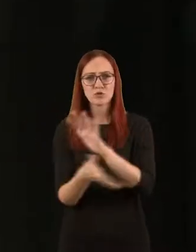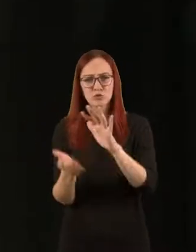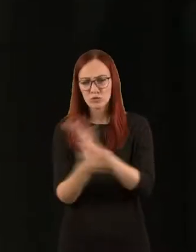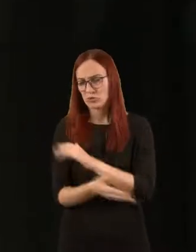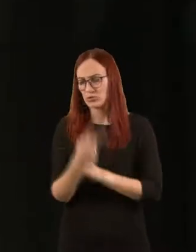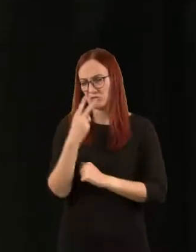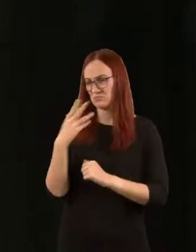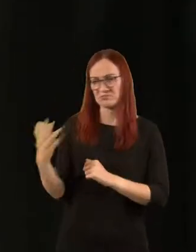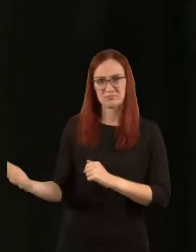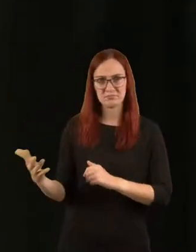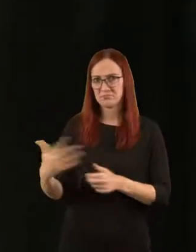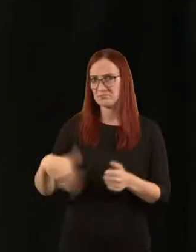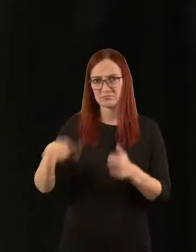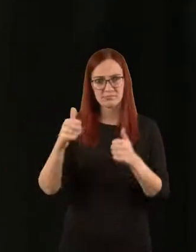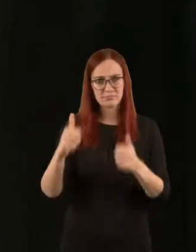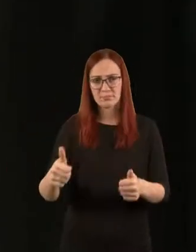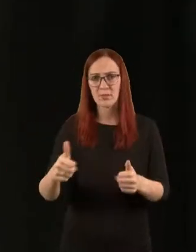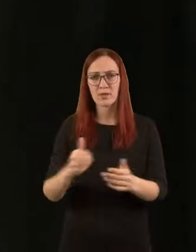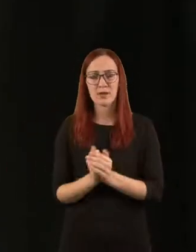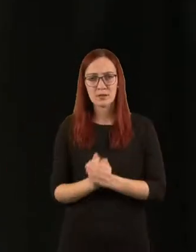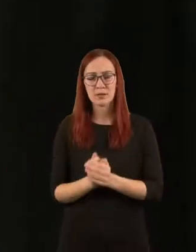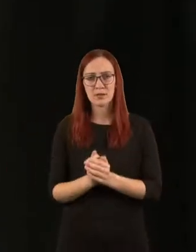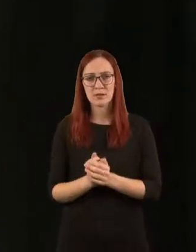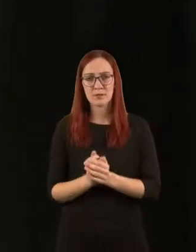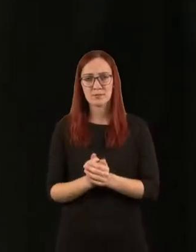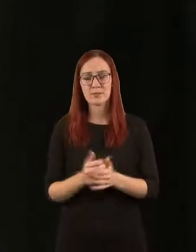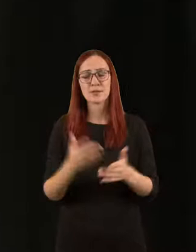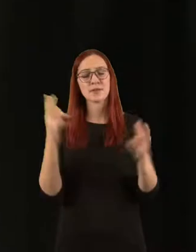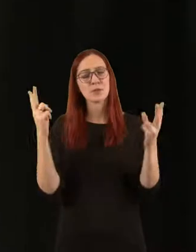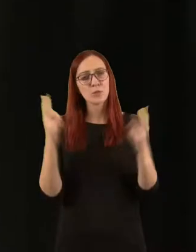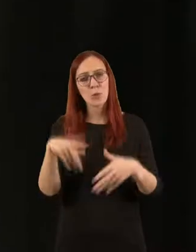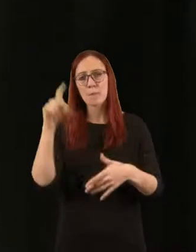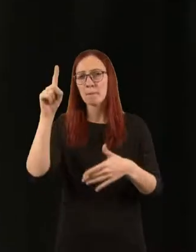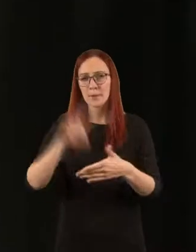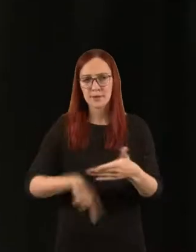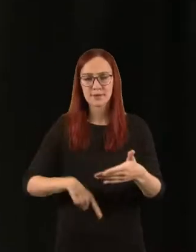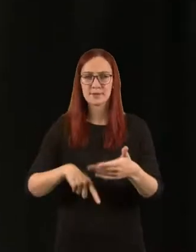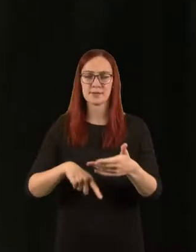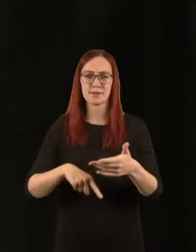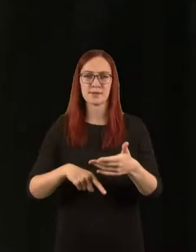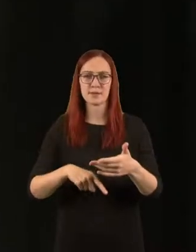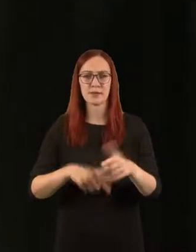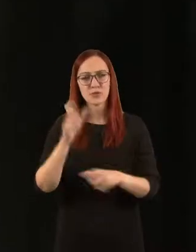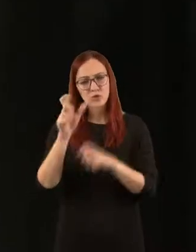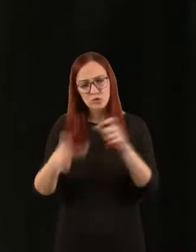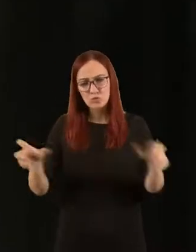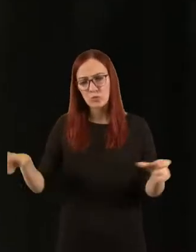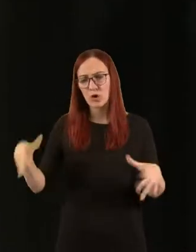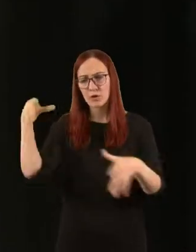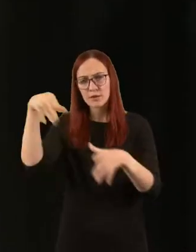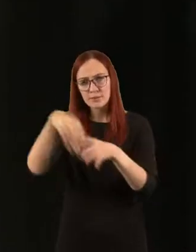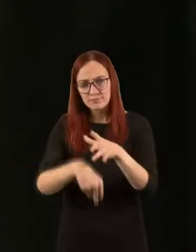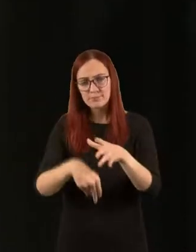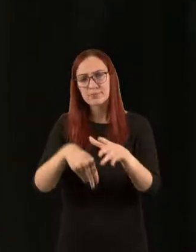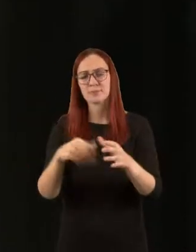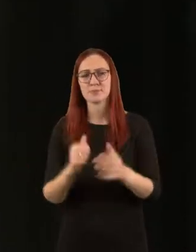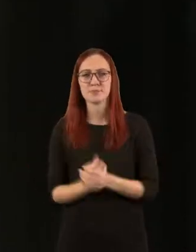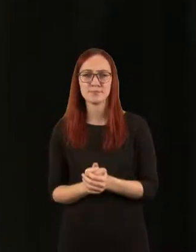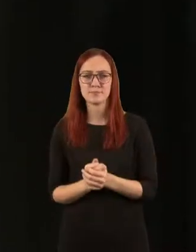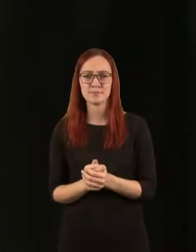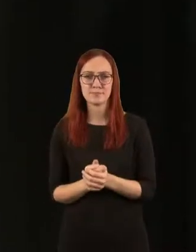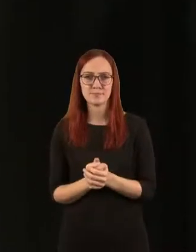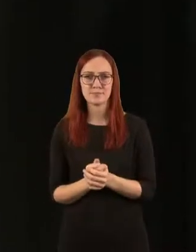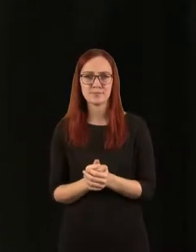an educated country, and we are a mature society, and we have to show more